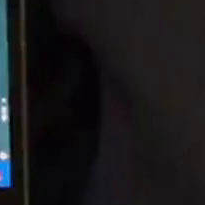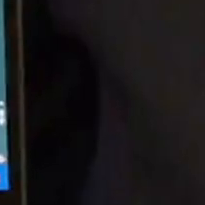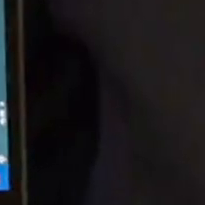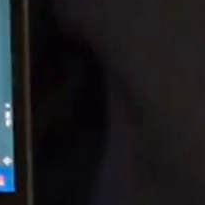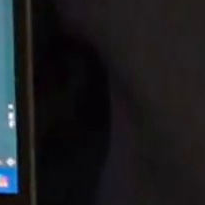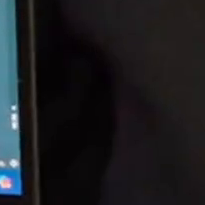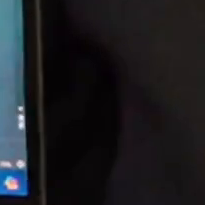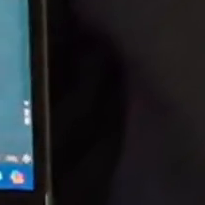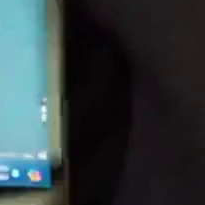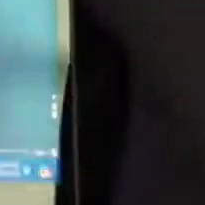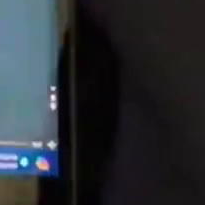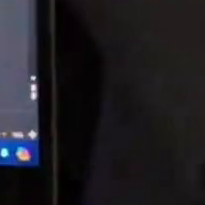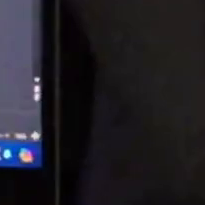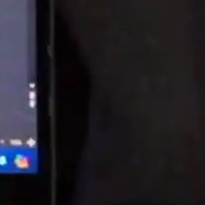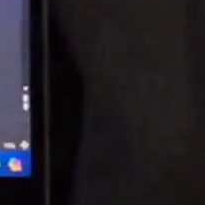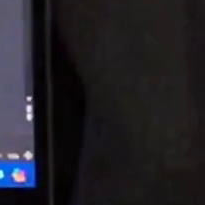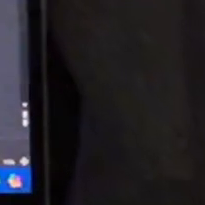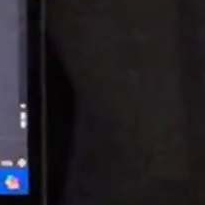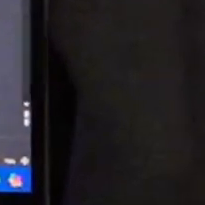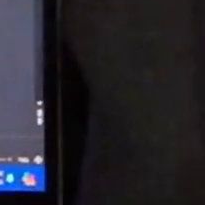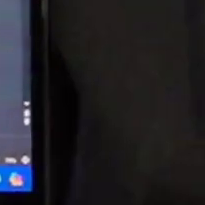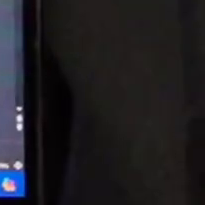Now while you're sleeping,